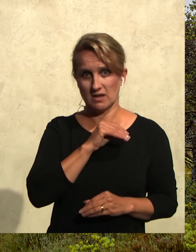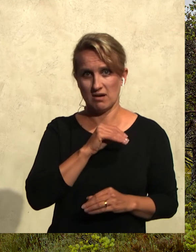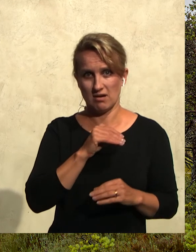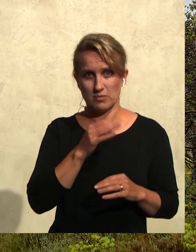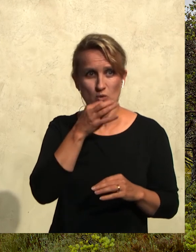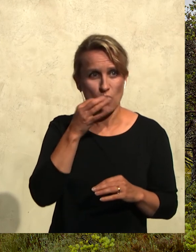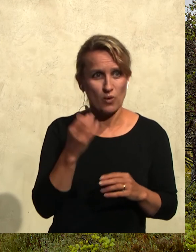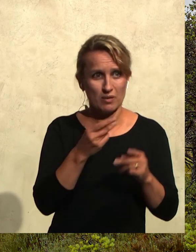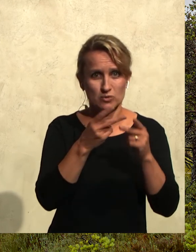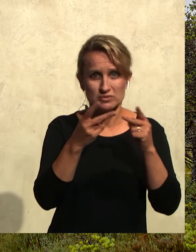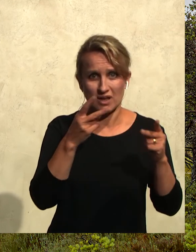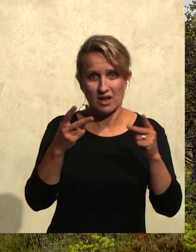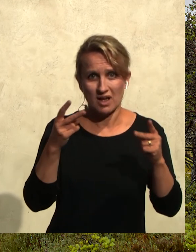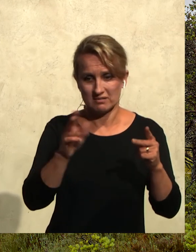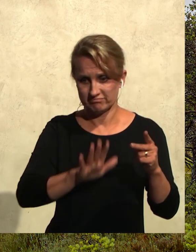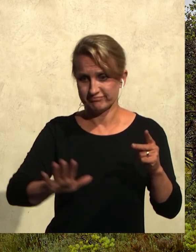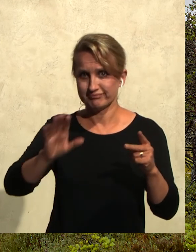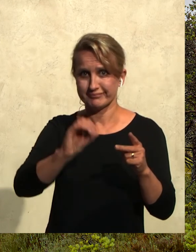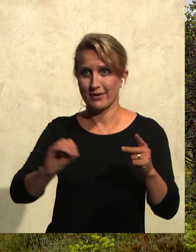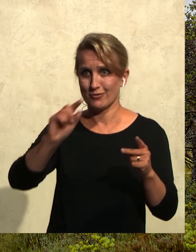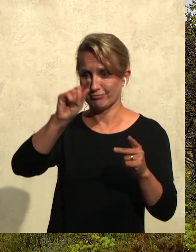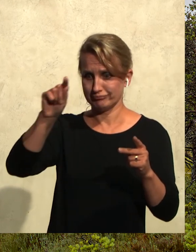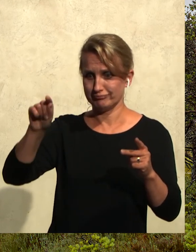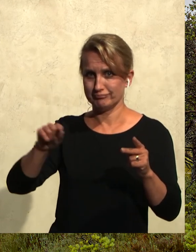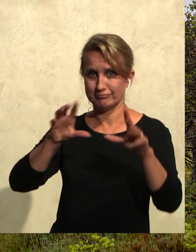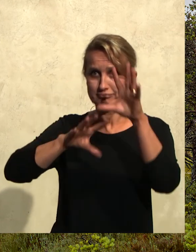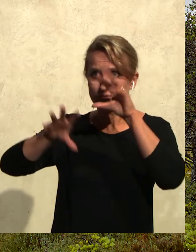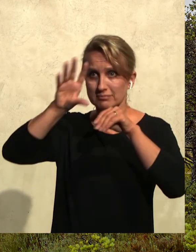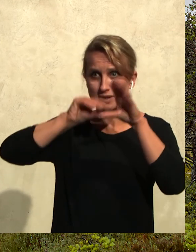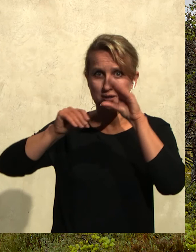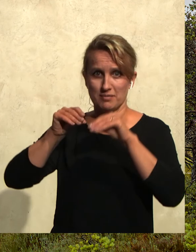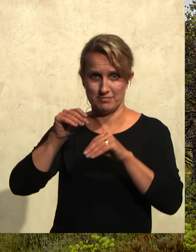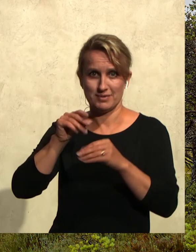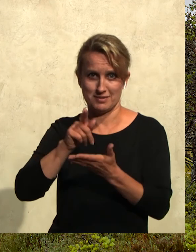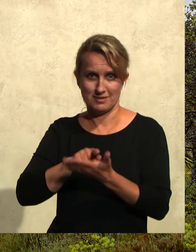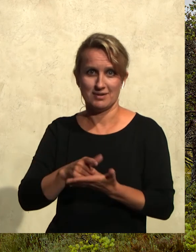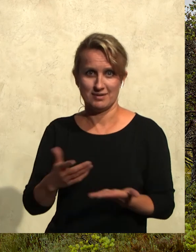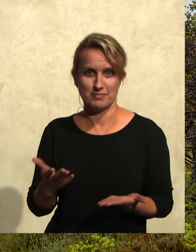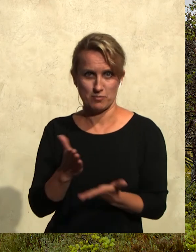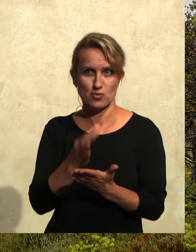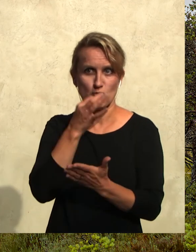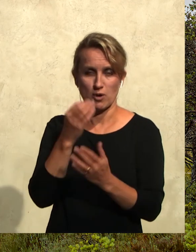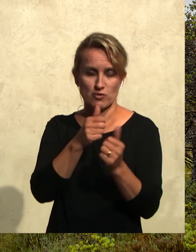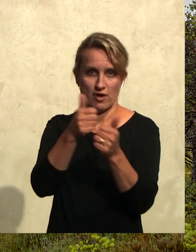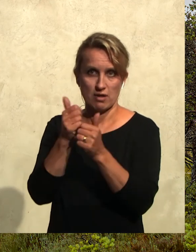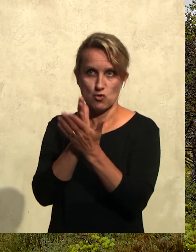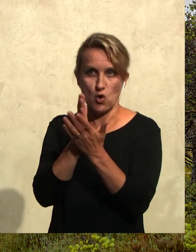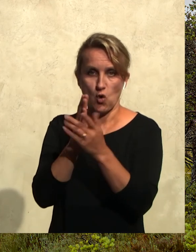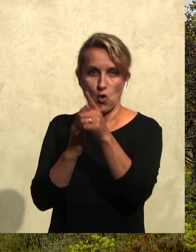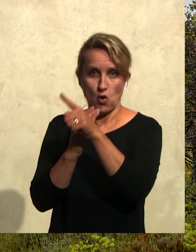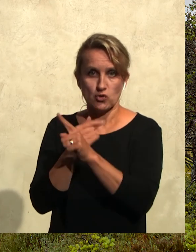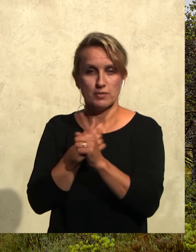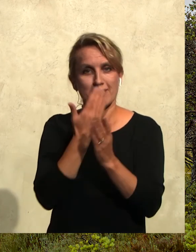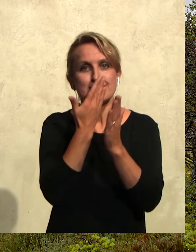to choose a couple, one on suicide prevention, one on access to psychological therapies. You can see the others